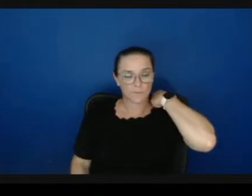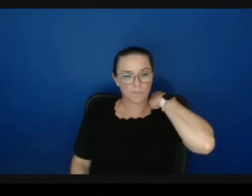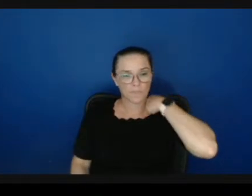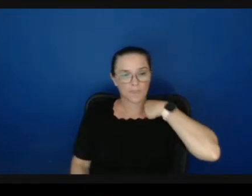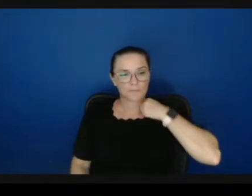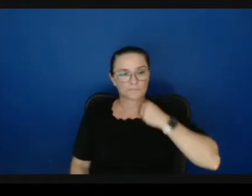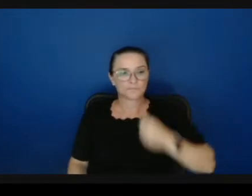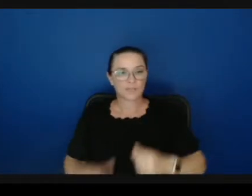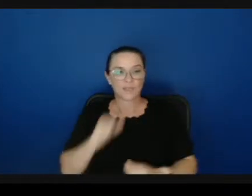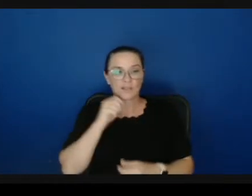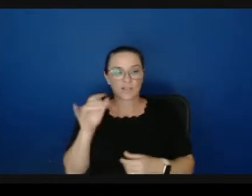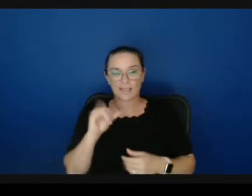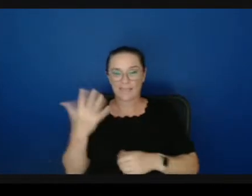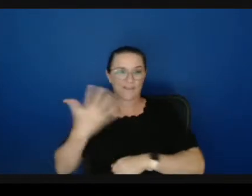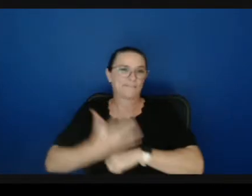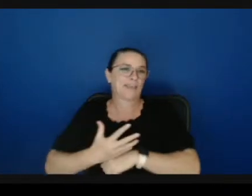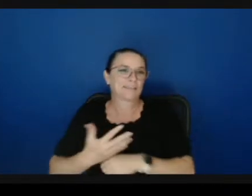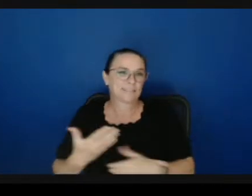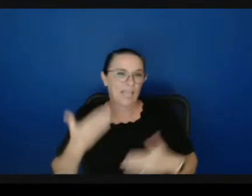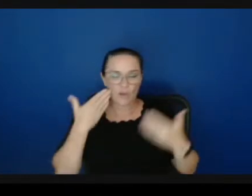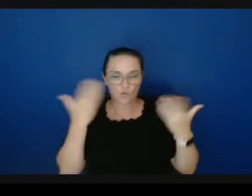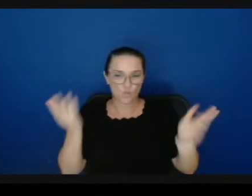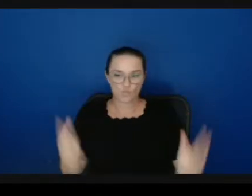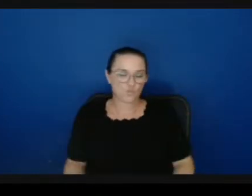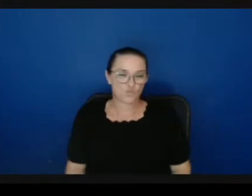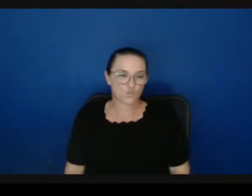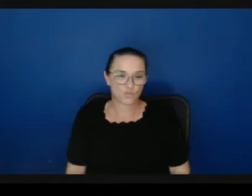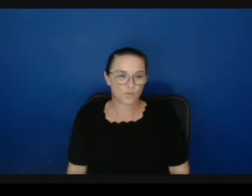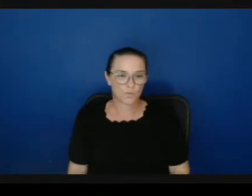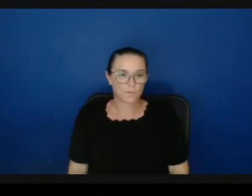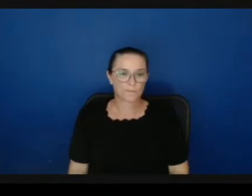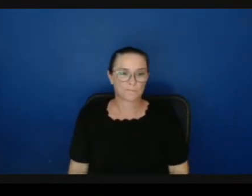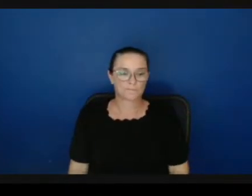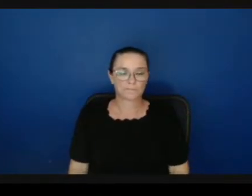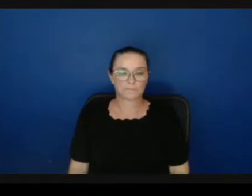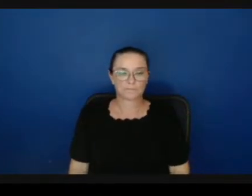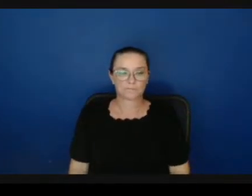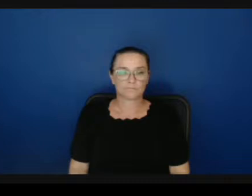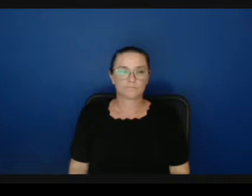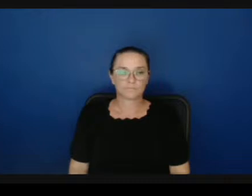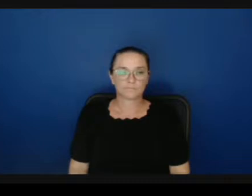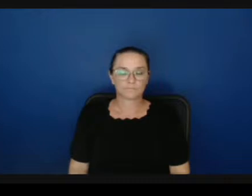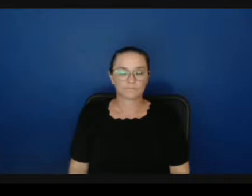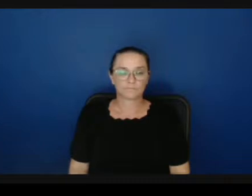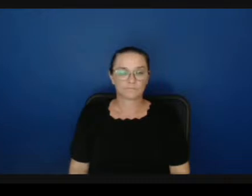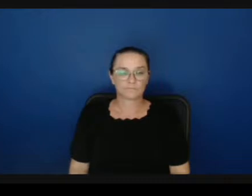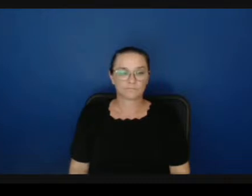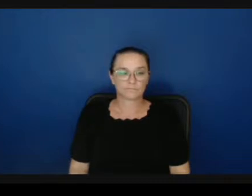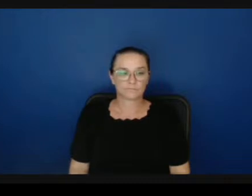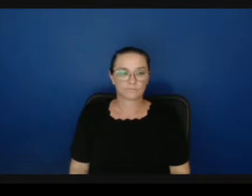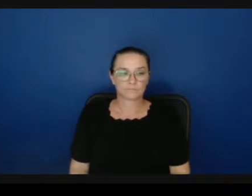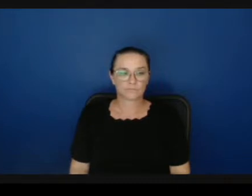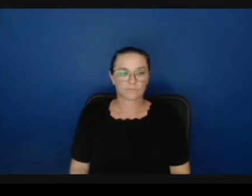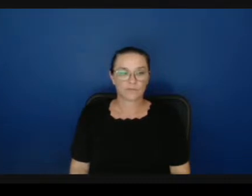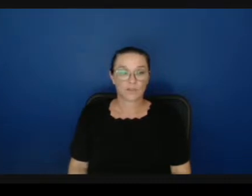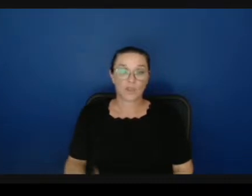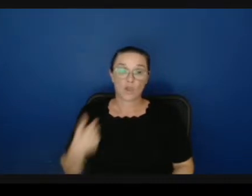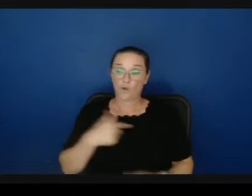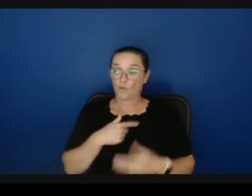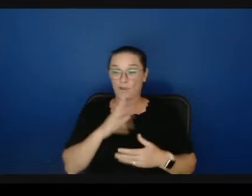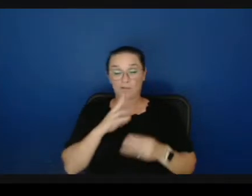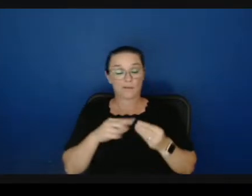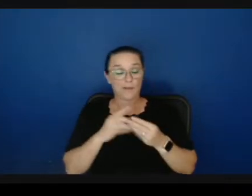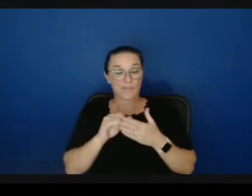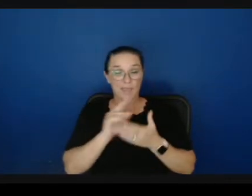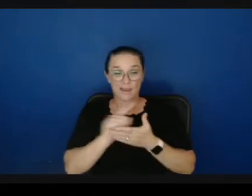Not like 5 days, but, in the next 5 years, there could be more big earthquakes. And so since that's what we talk about every single week, it seems